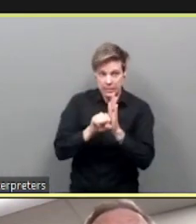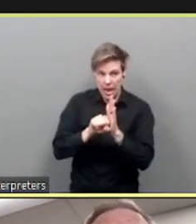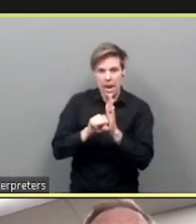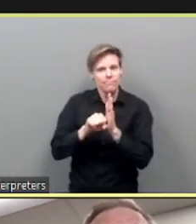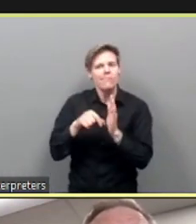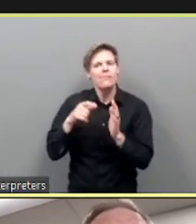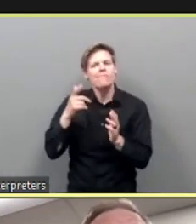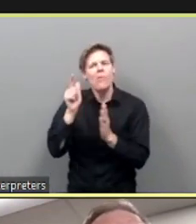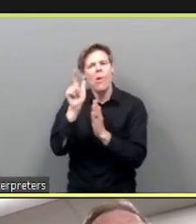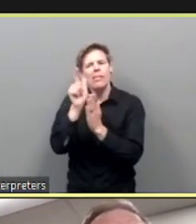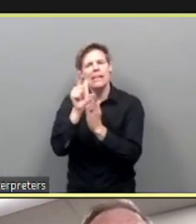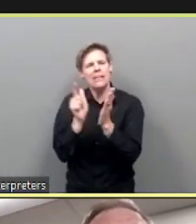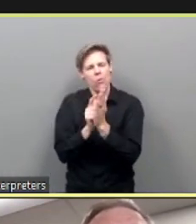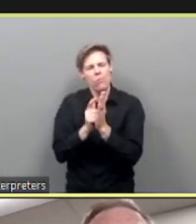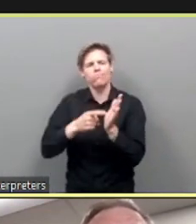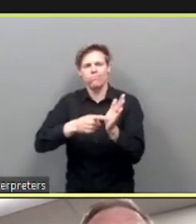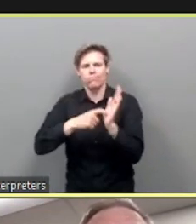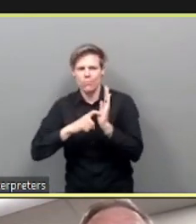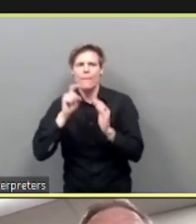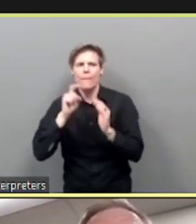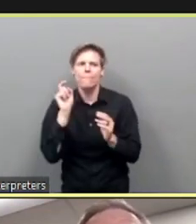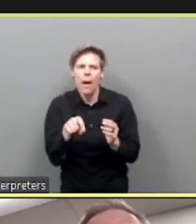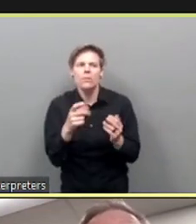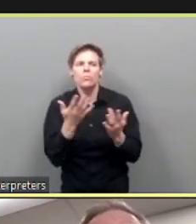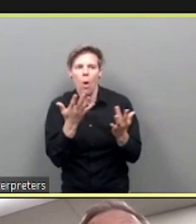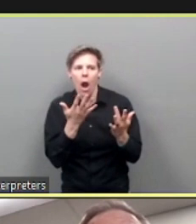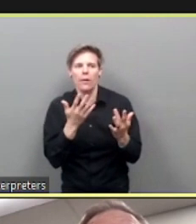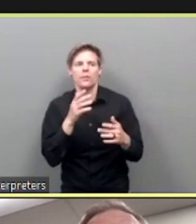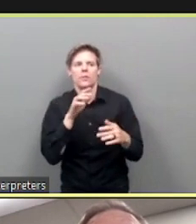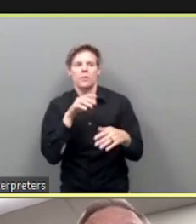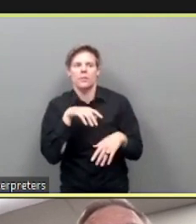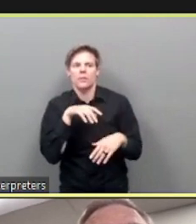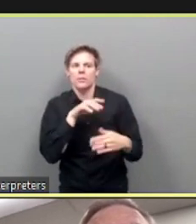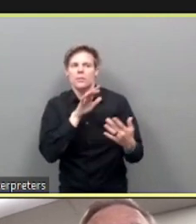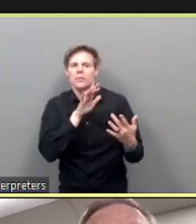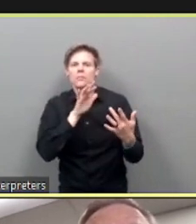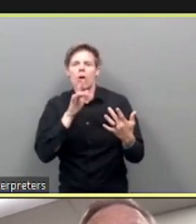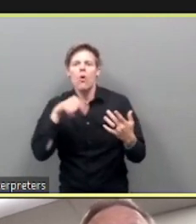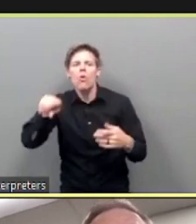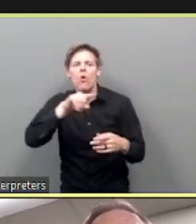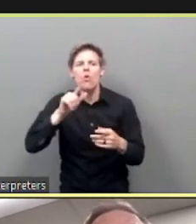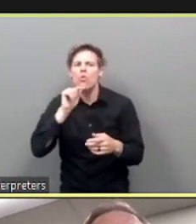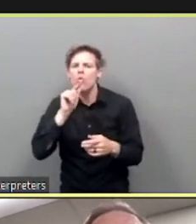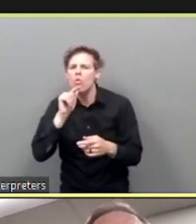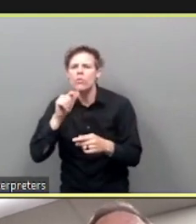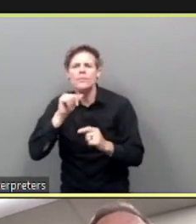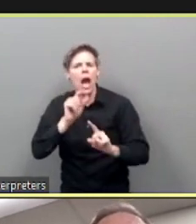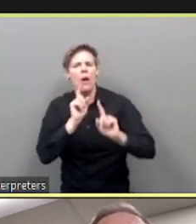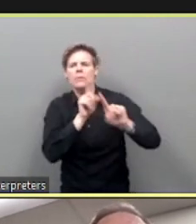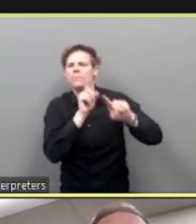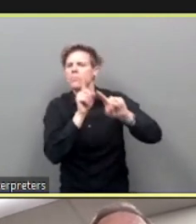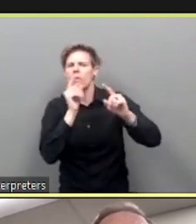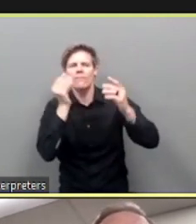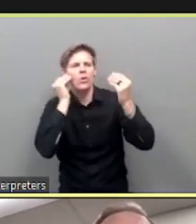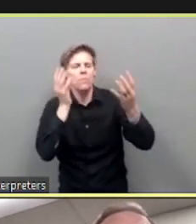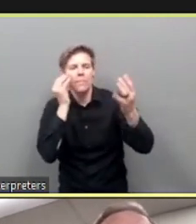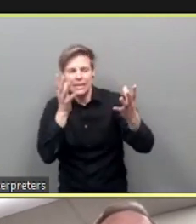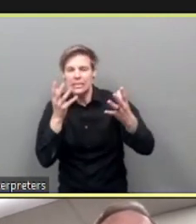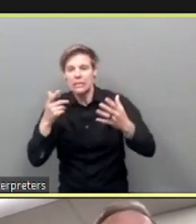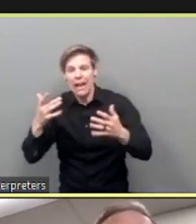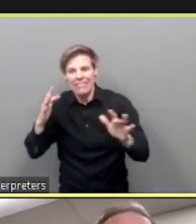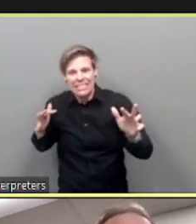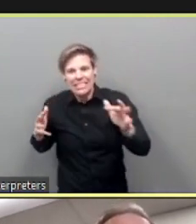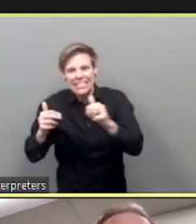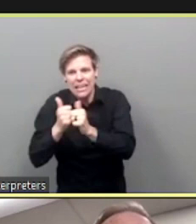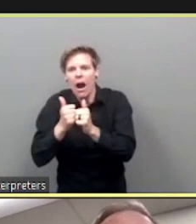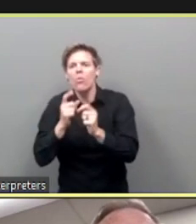constant contact with non-reporting hospitals and working very hard to getting them up to reporting. We haven't started